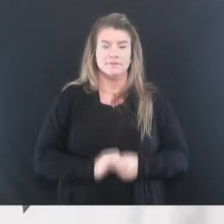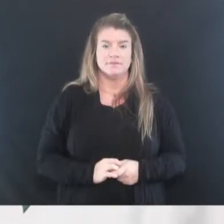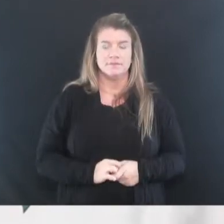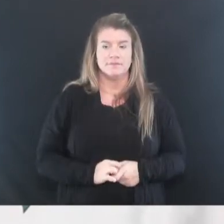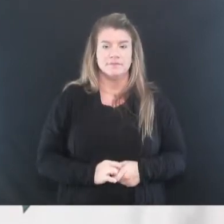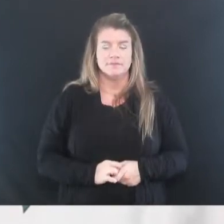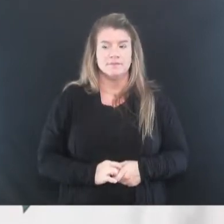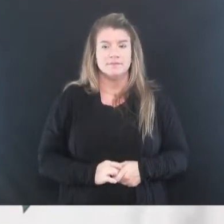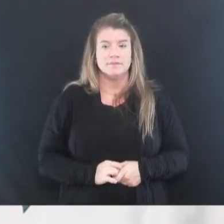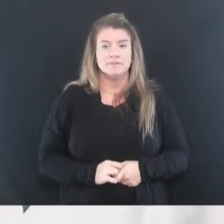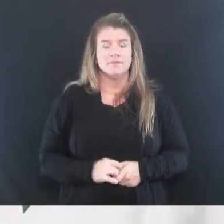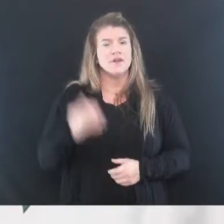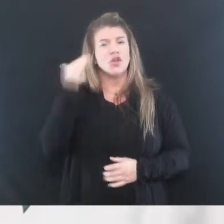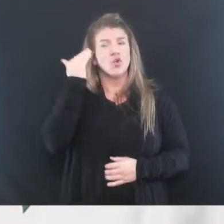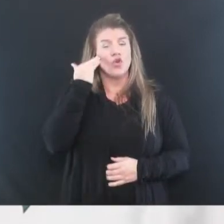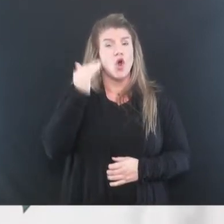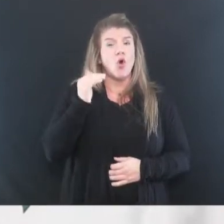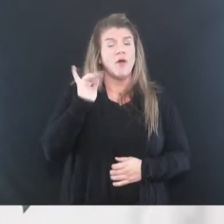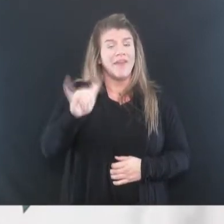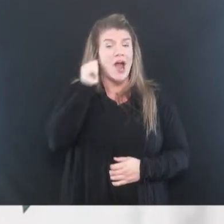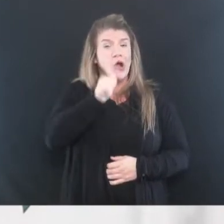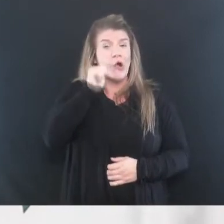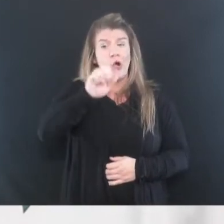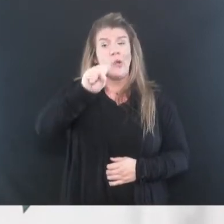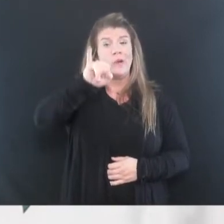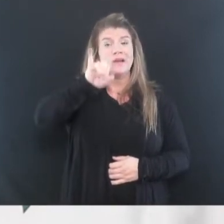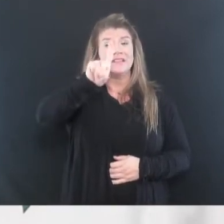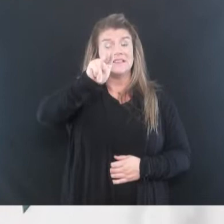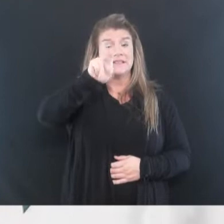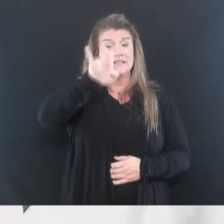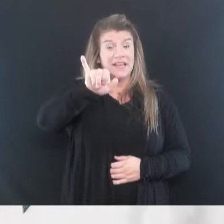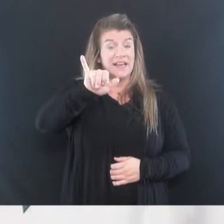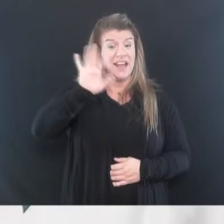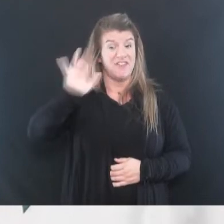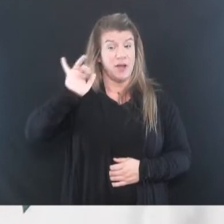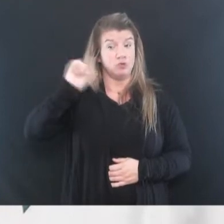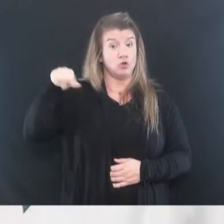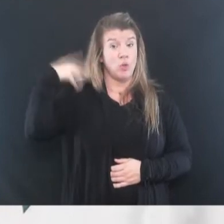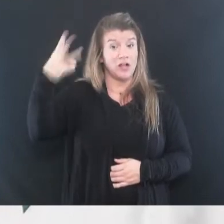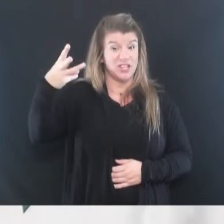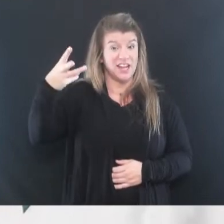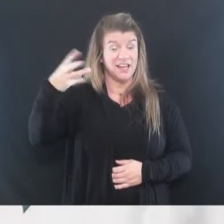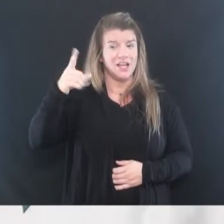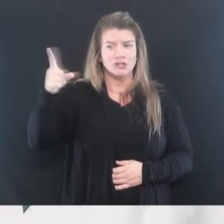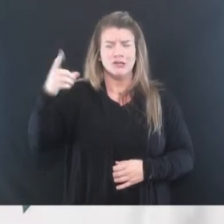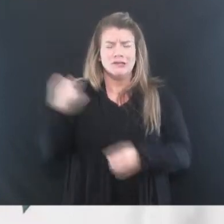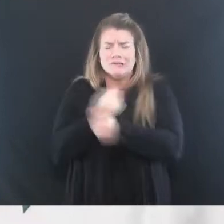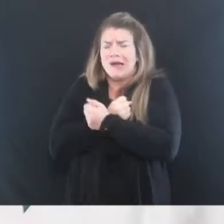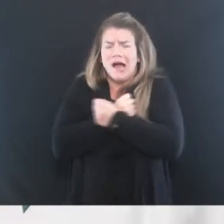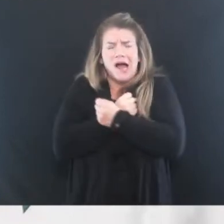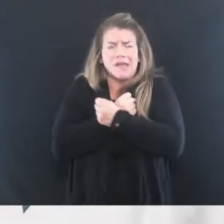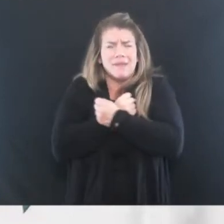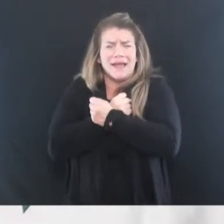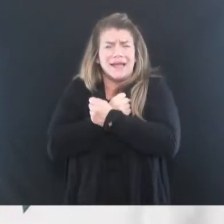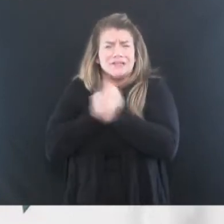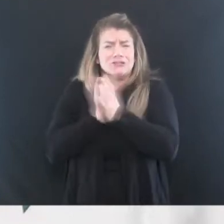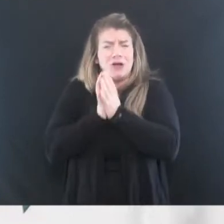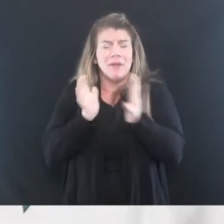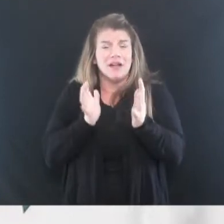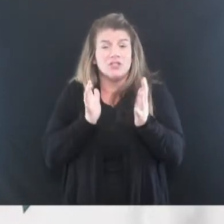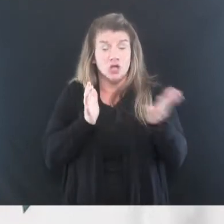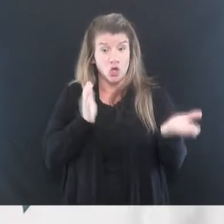You know, when Sydney at GW grabbed a hold of me and just hugged me so tight, you know what that's all